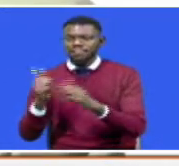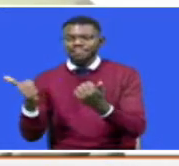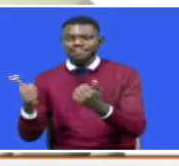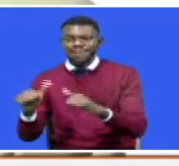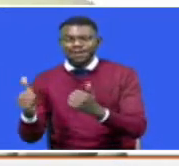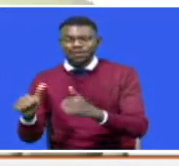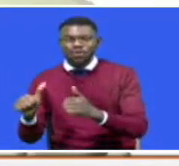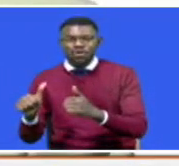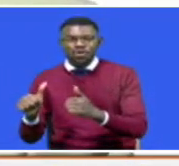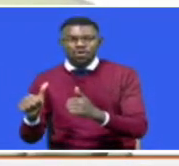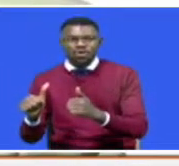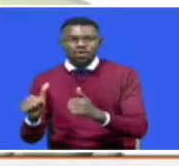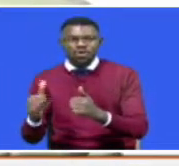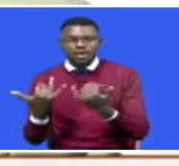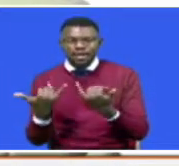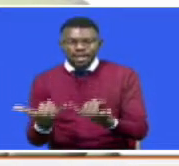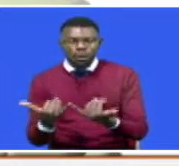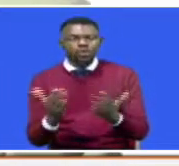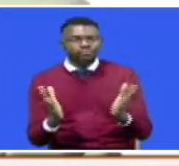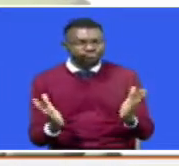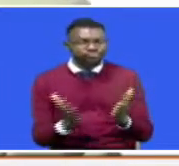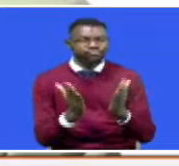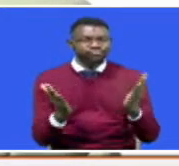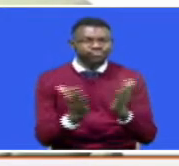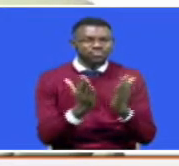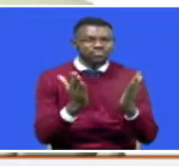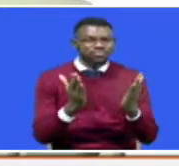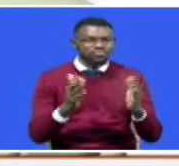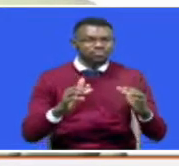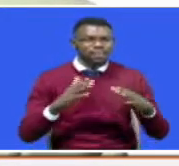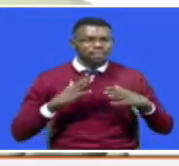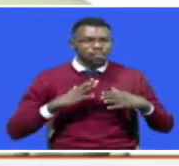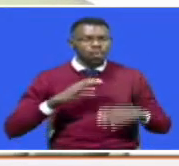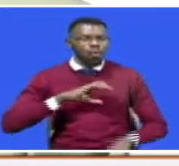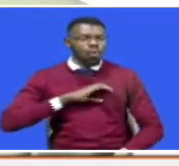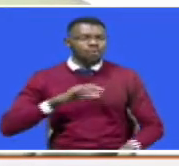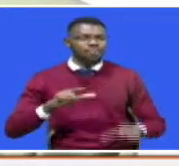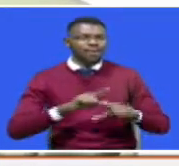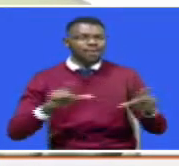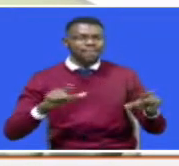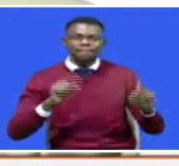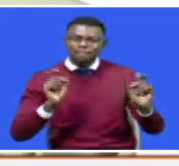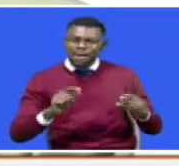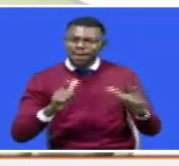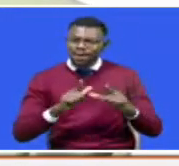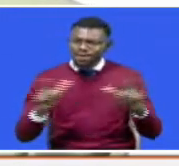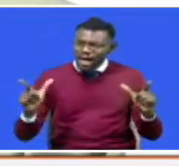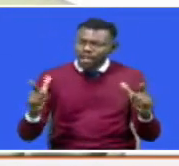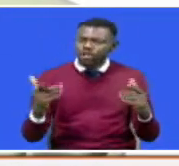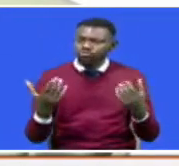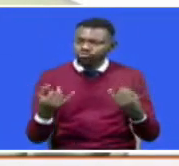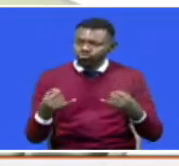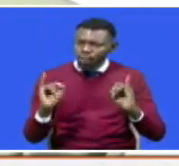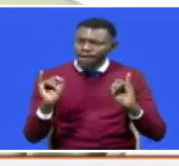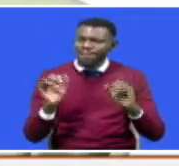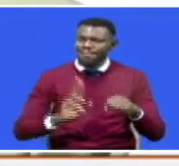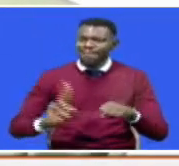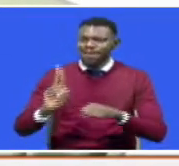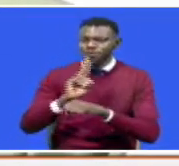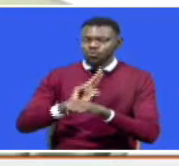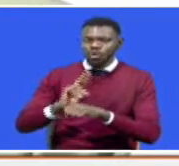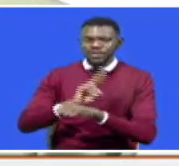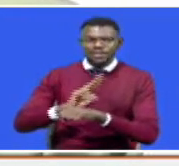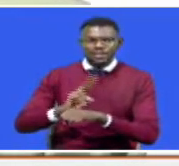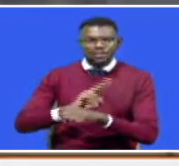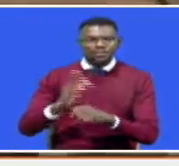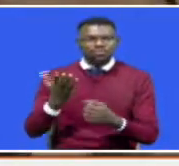encourage through the conservancy model, we will encourage those landowners to put their land together and bring it back to conservation so that we can be able